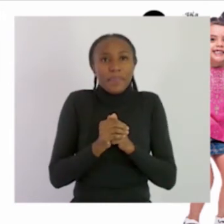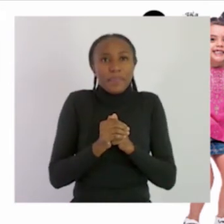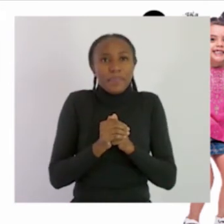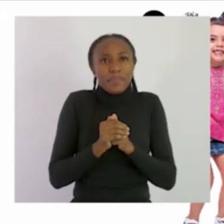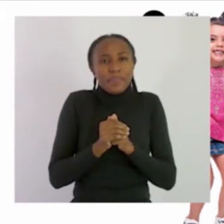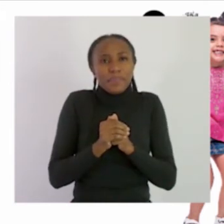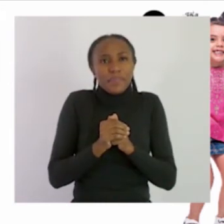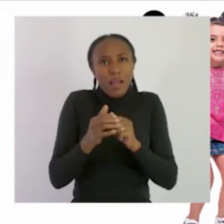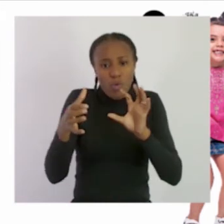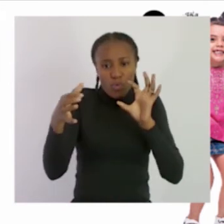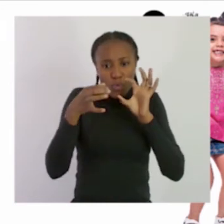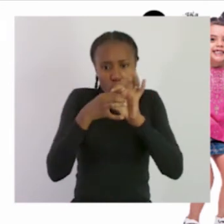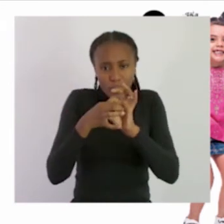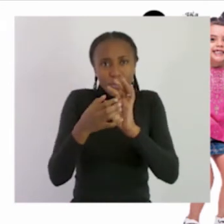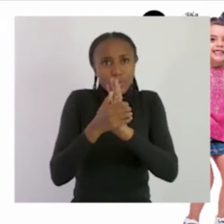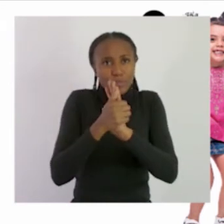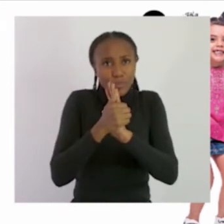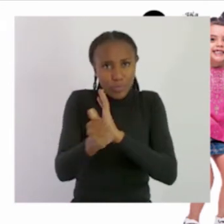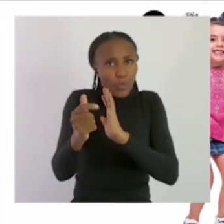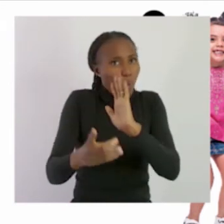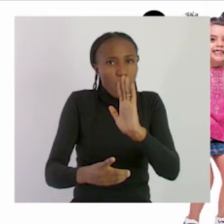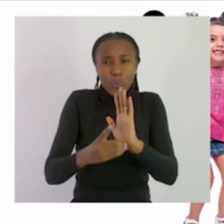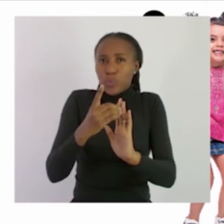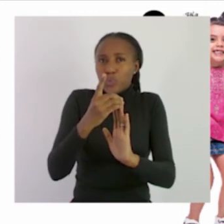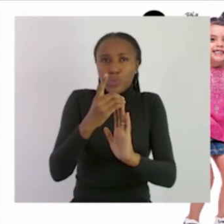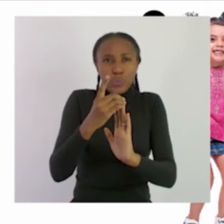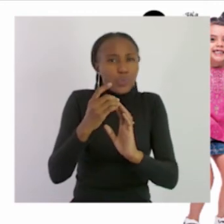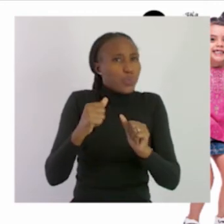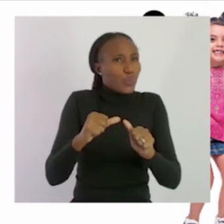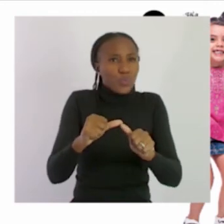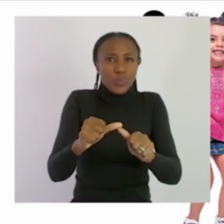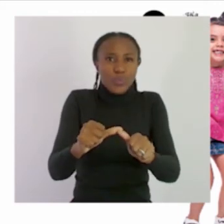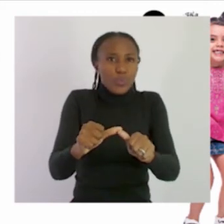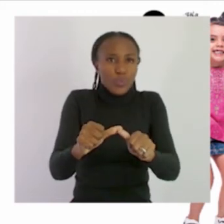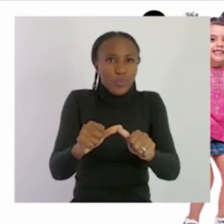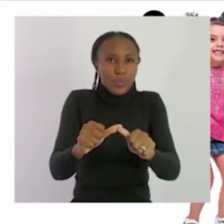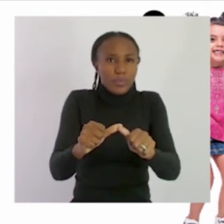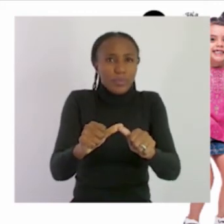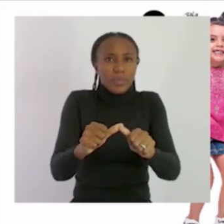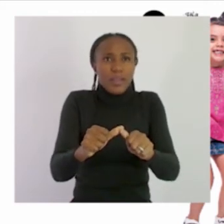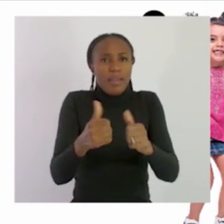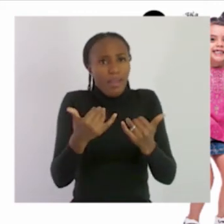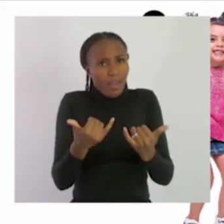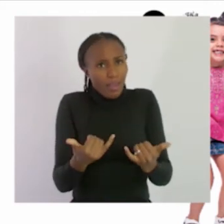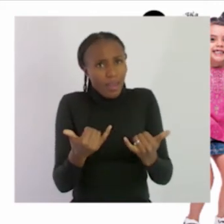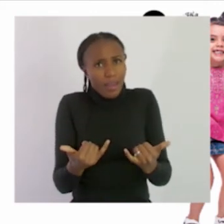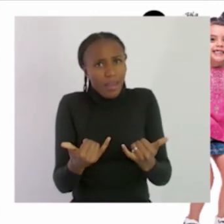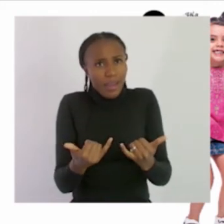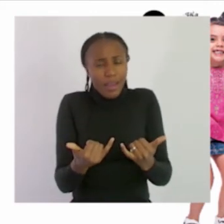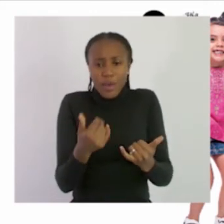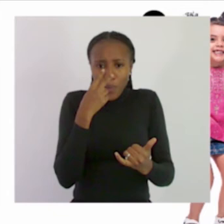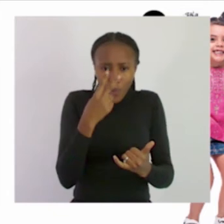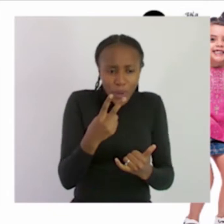Their coordination skills develop further. So here is where you find a lot of them, they try